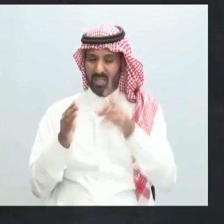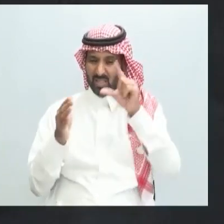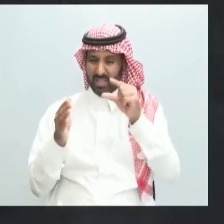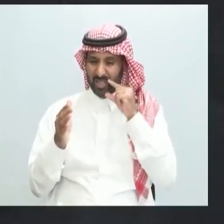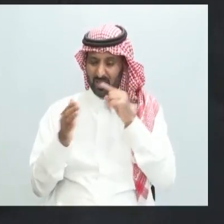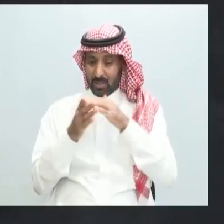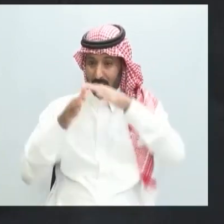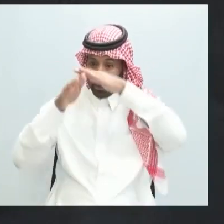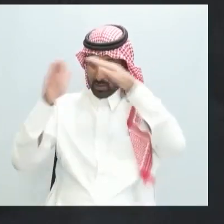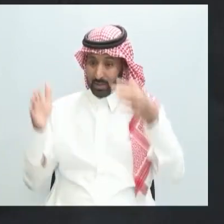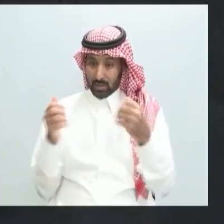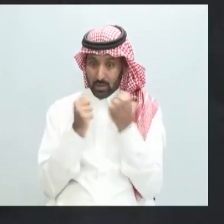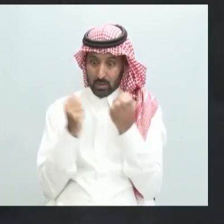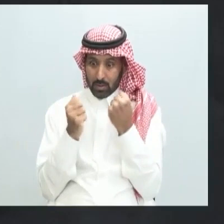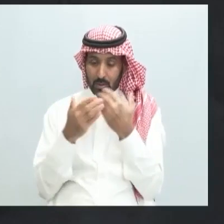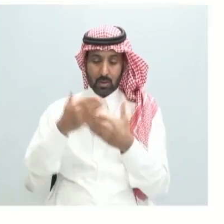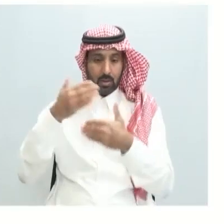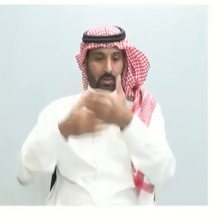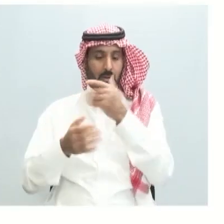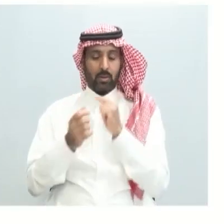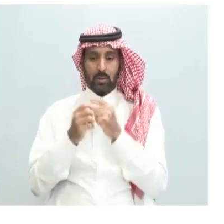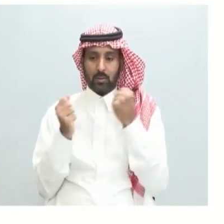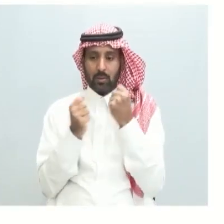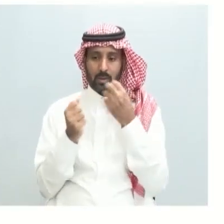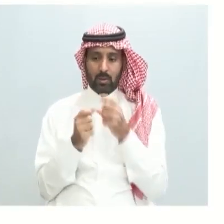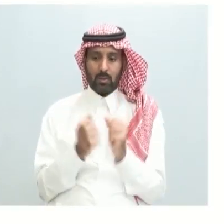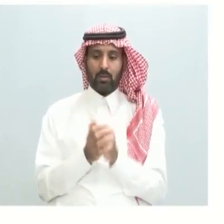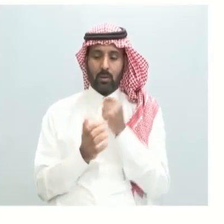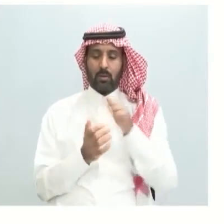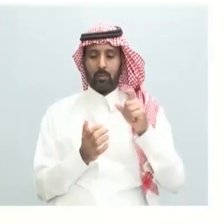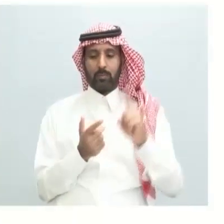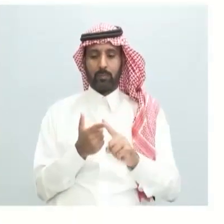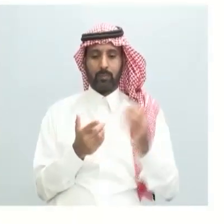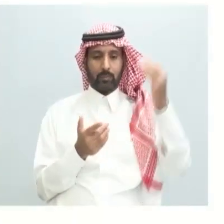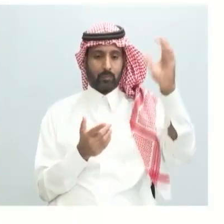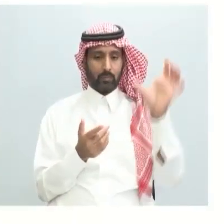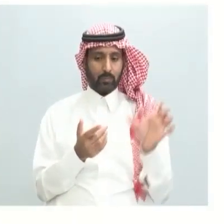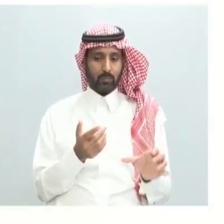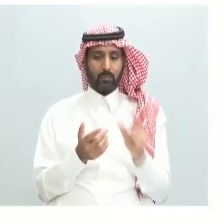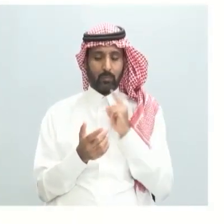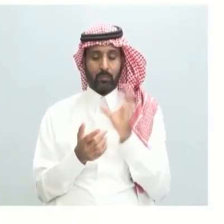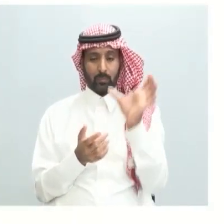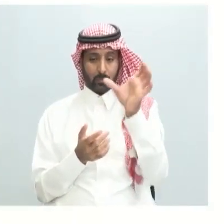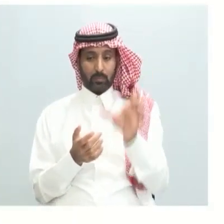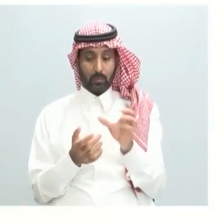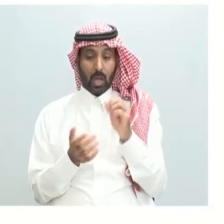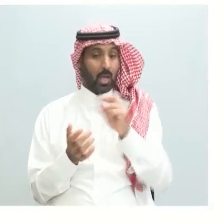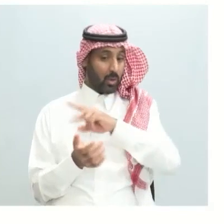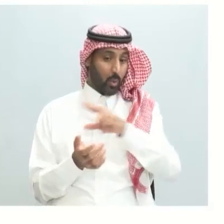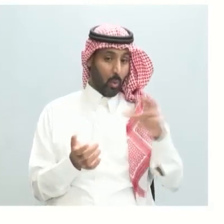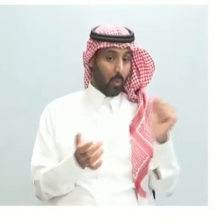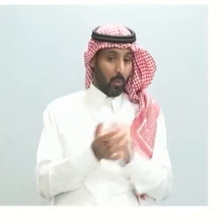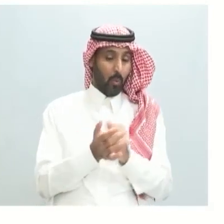houses built from ice. That's correct. We call them igloos. So, type of home,